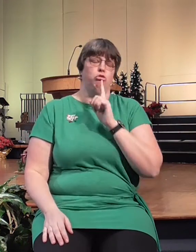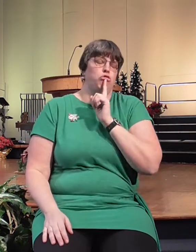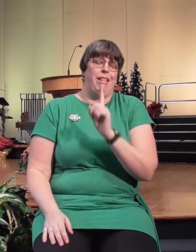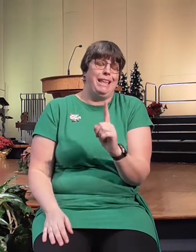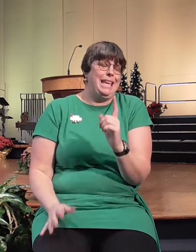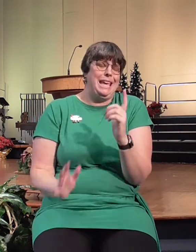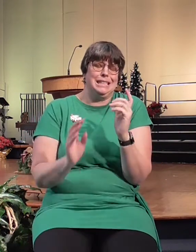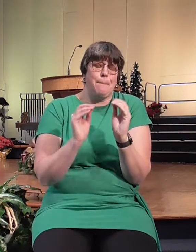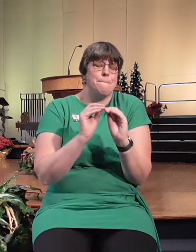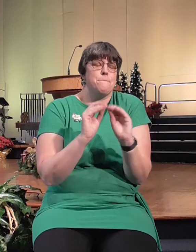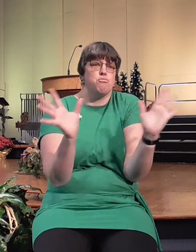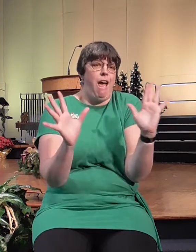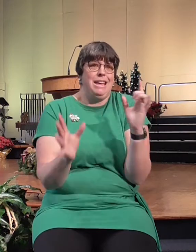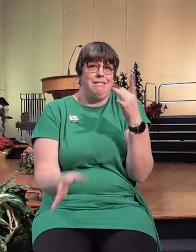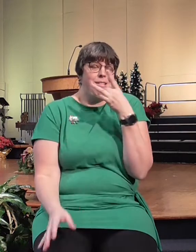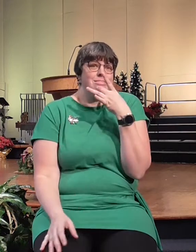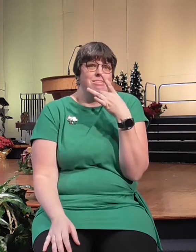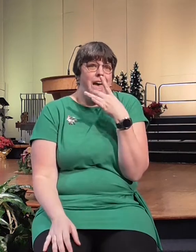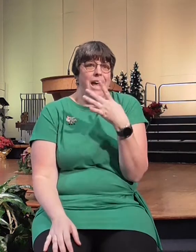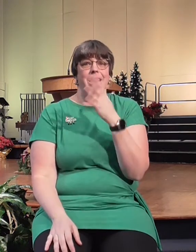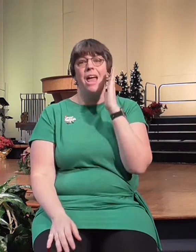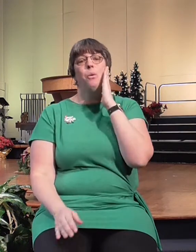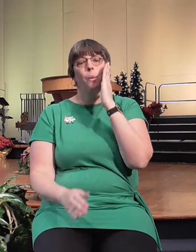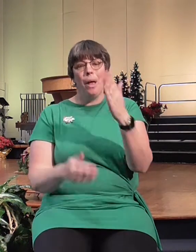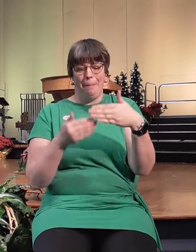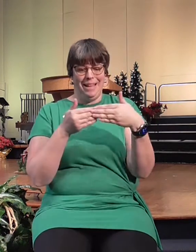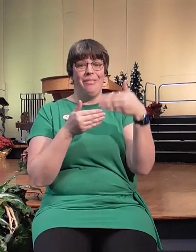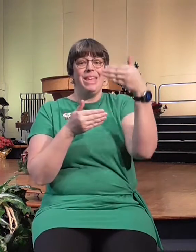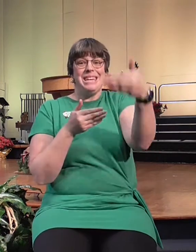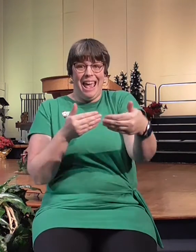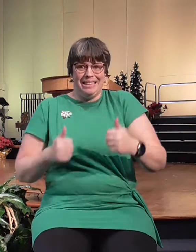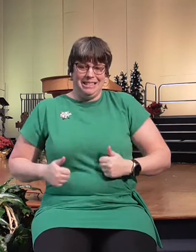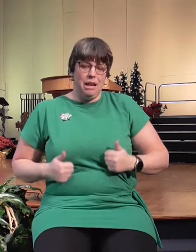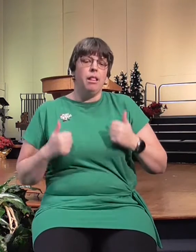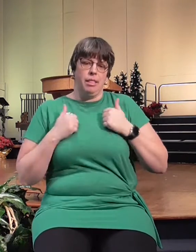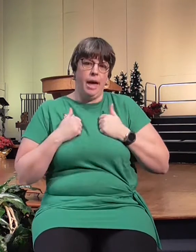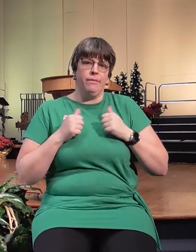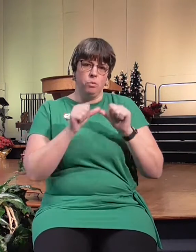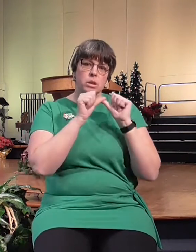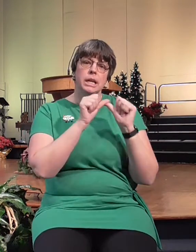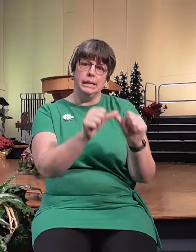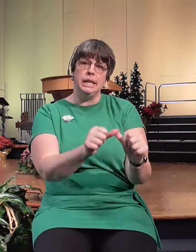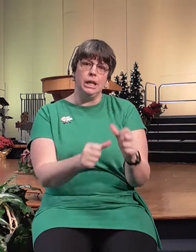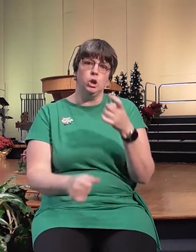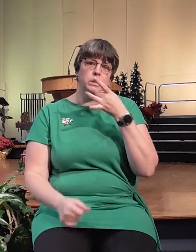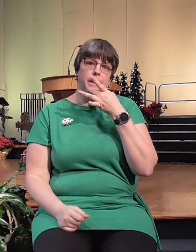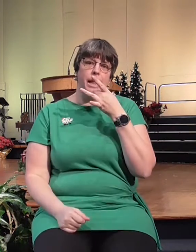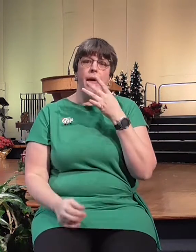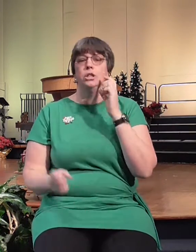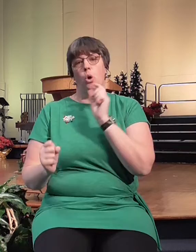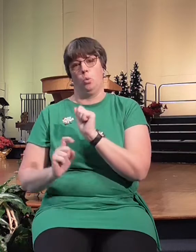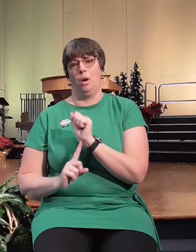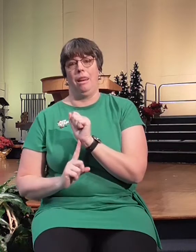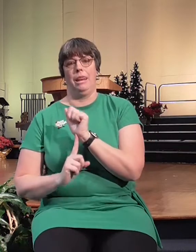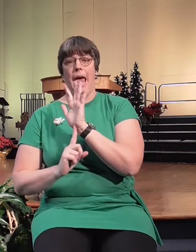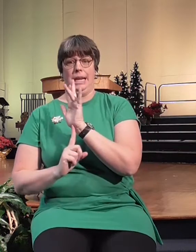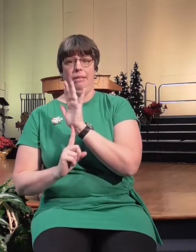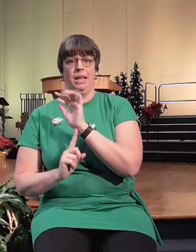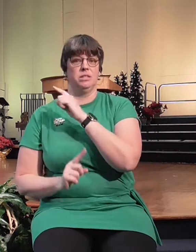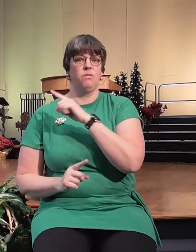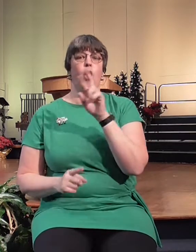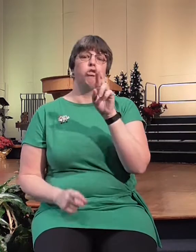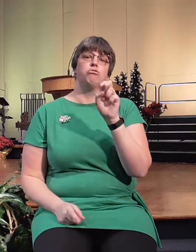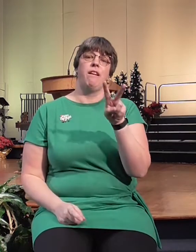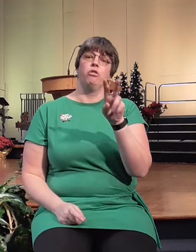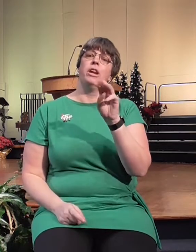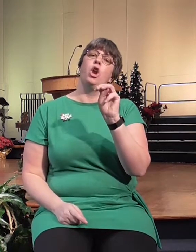bright light and shall be a bright light in his next life expression. And so as we light this candle on behalf of Reverend Norm, we